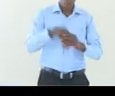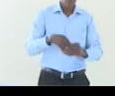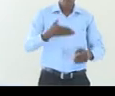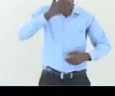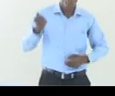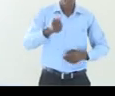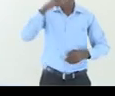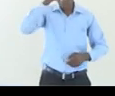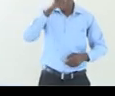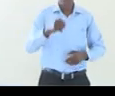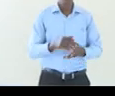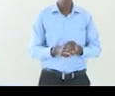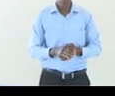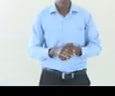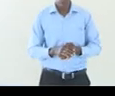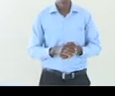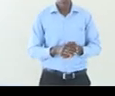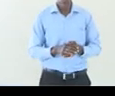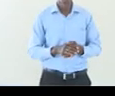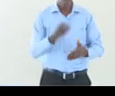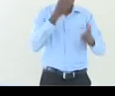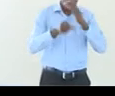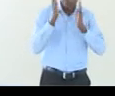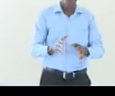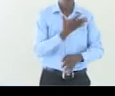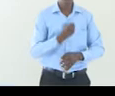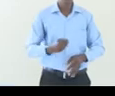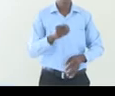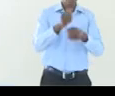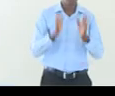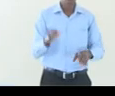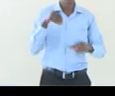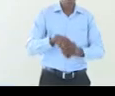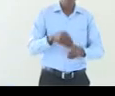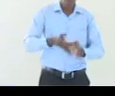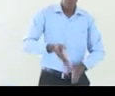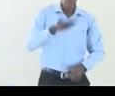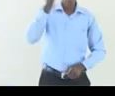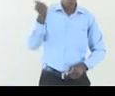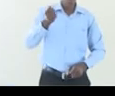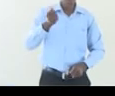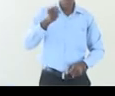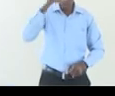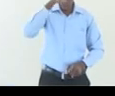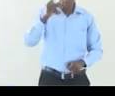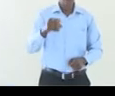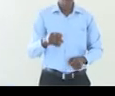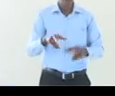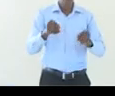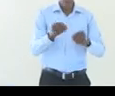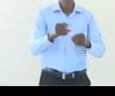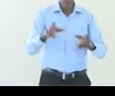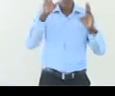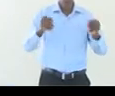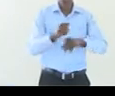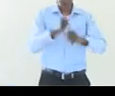greater disturber of peace than the one who preaches justice and truth. I mean, in the midst of all the ethnic bigotry